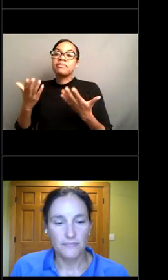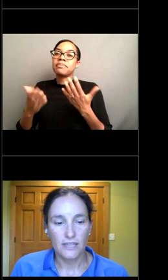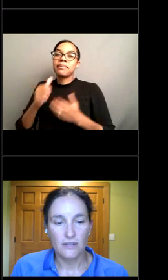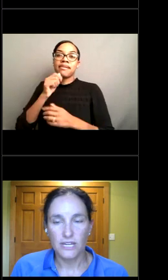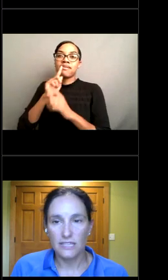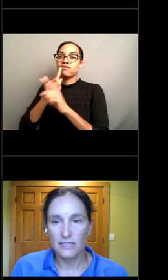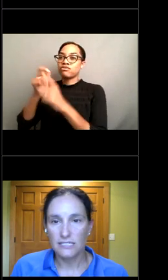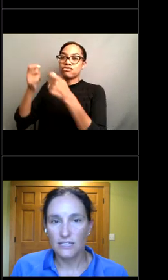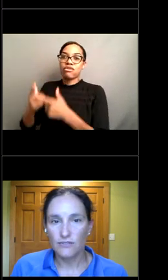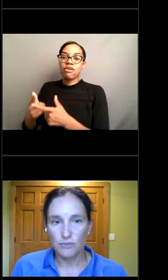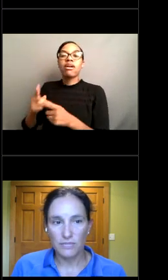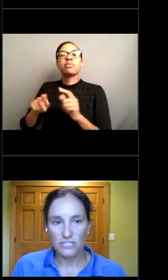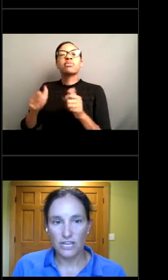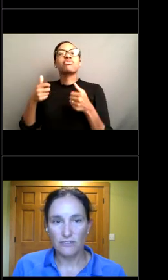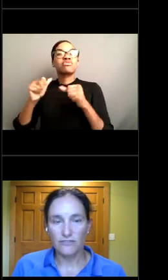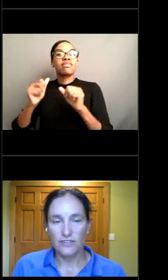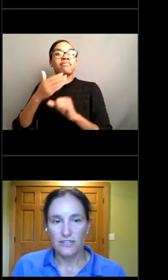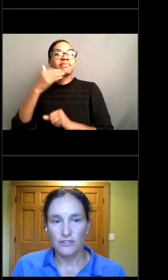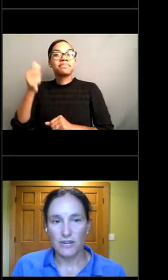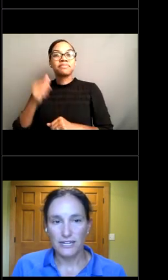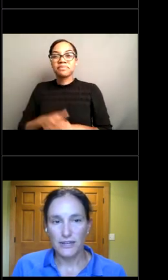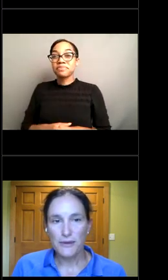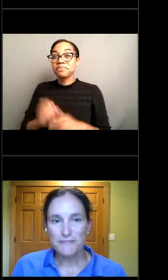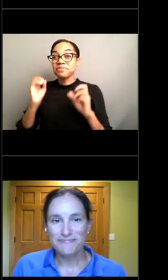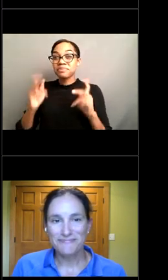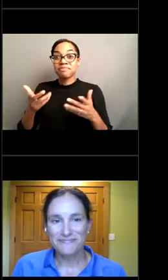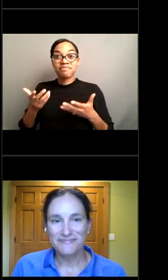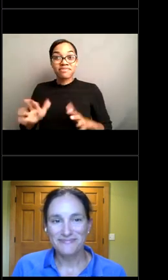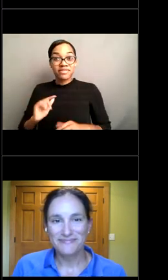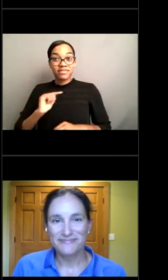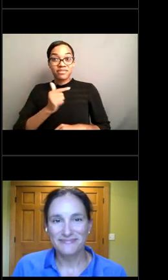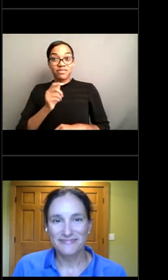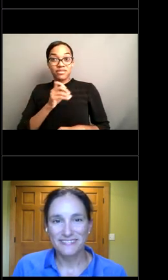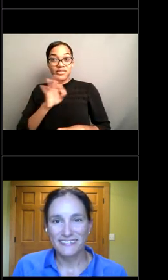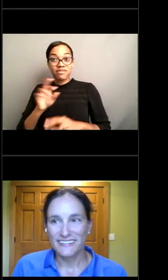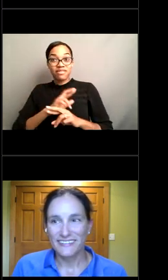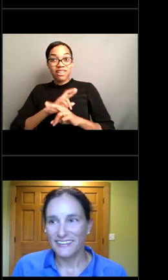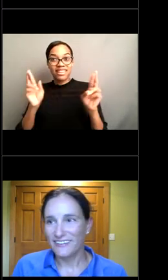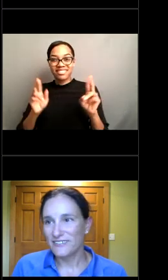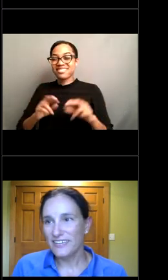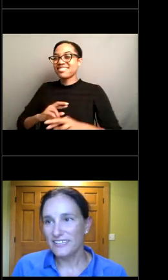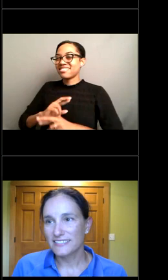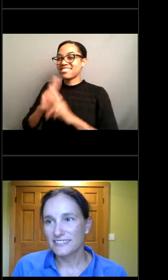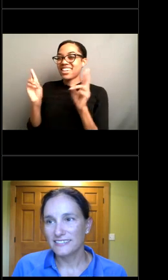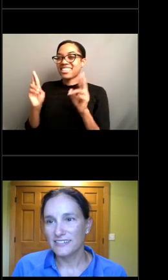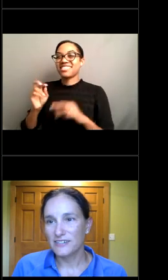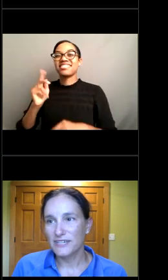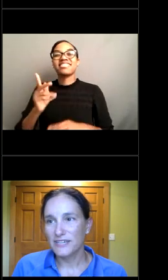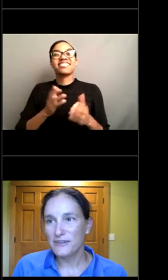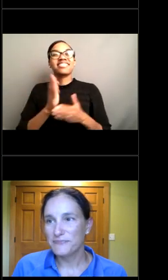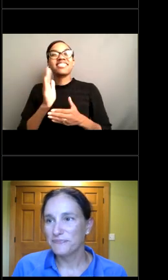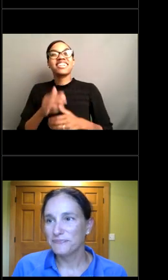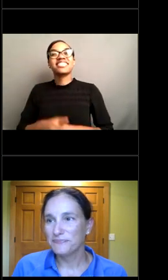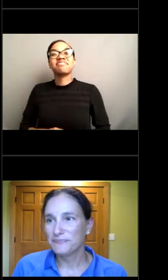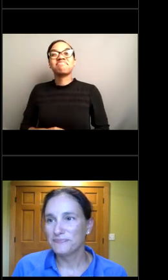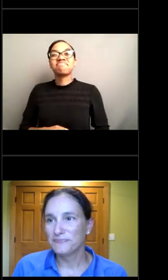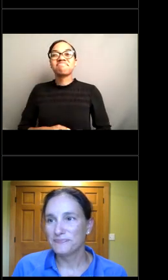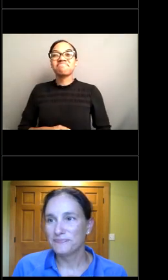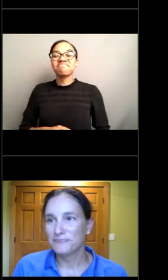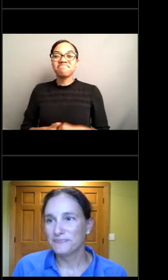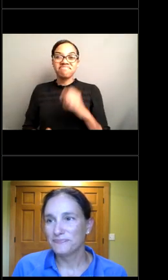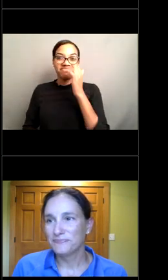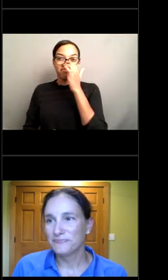can. All right, that's it from me, Jeff. You ready to go? We're ready. All right, here we go.